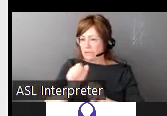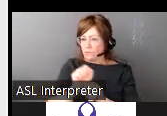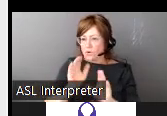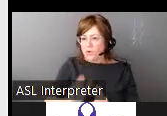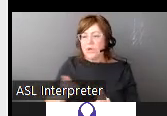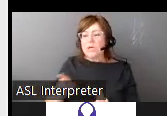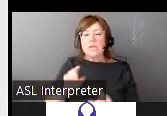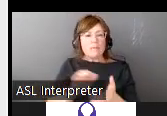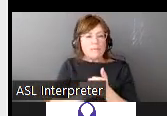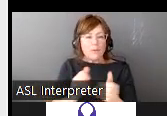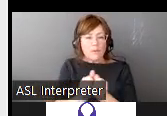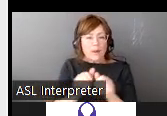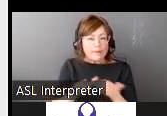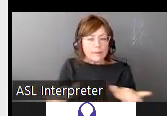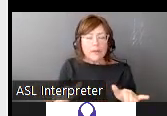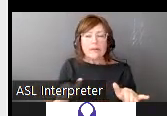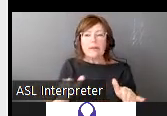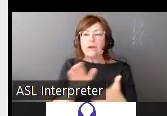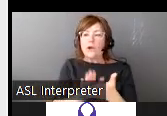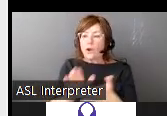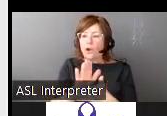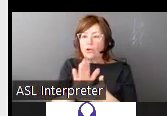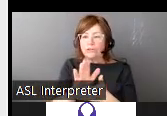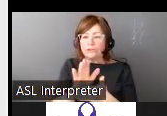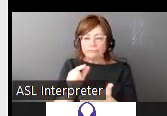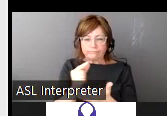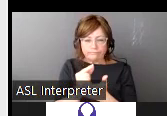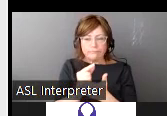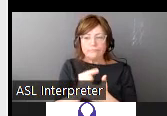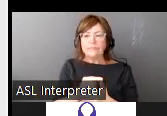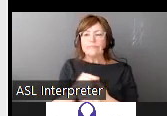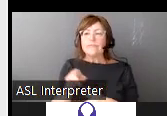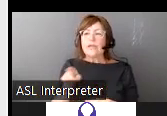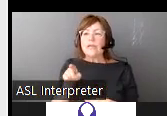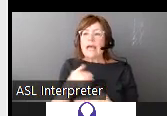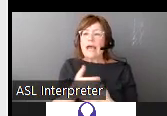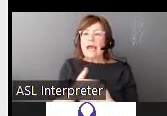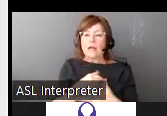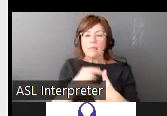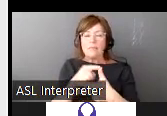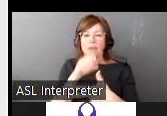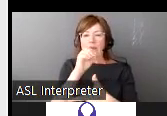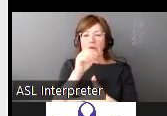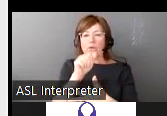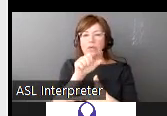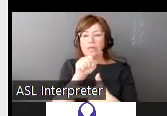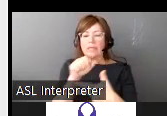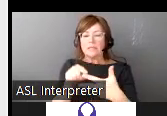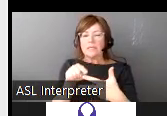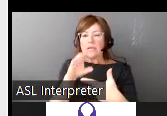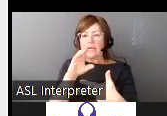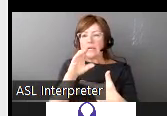was married with children and completed a college degree. His sources of income include OAS, a Canadian pension,